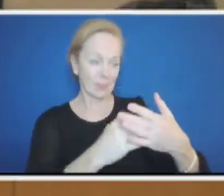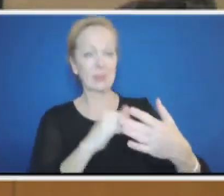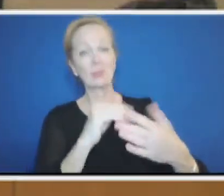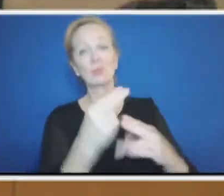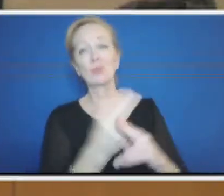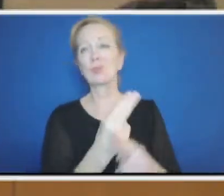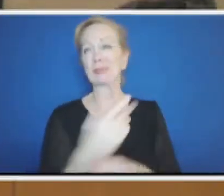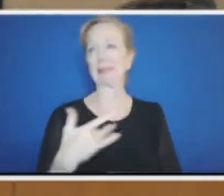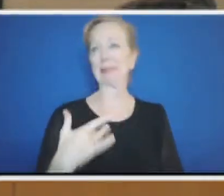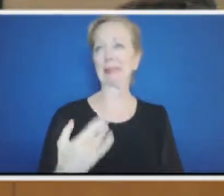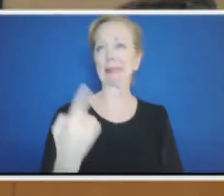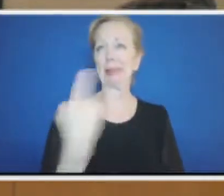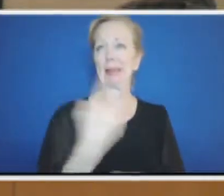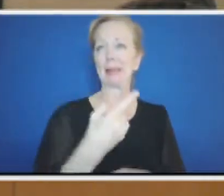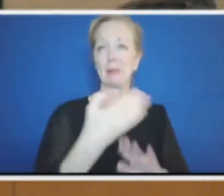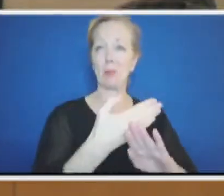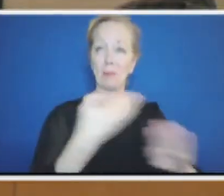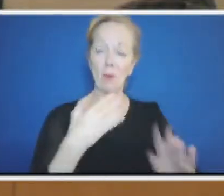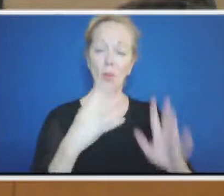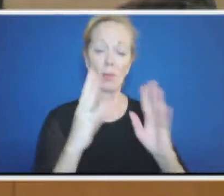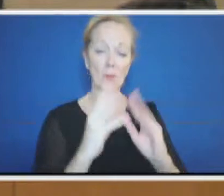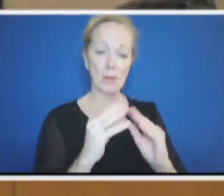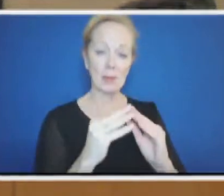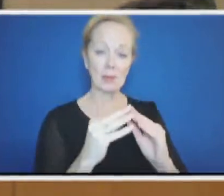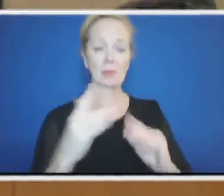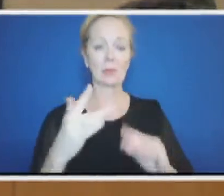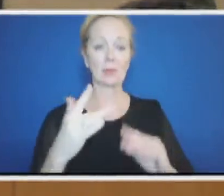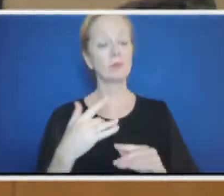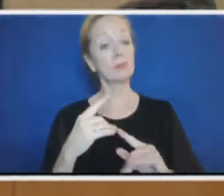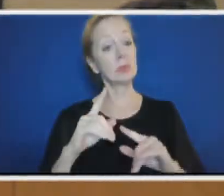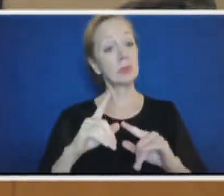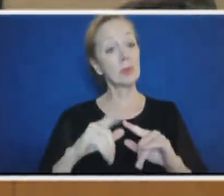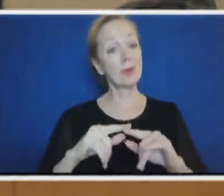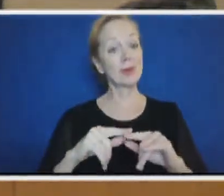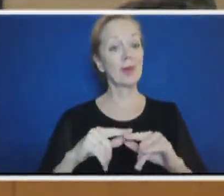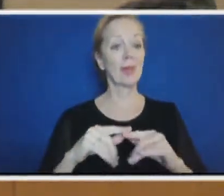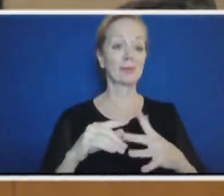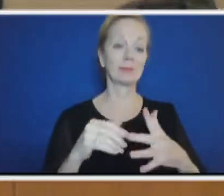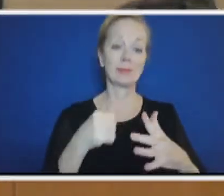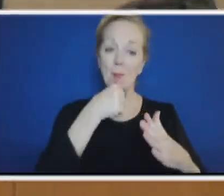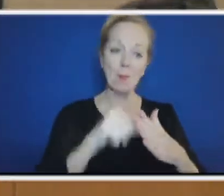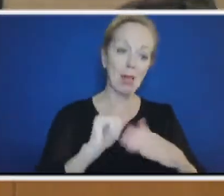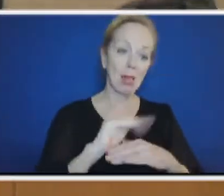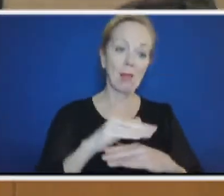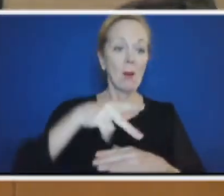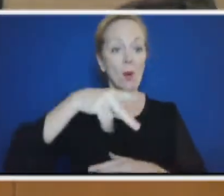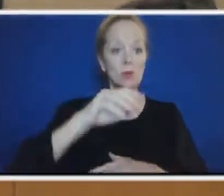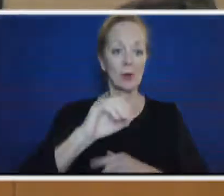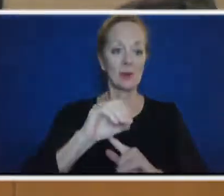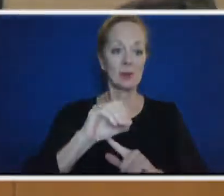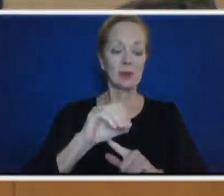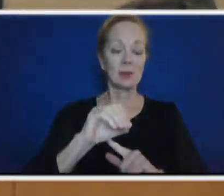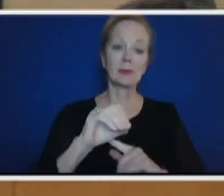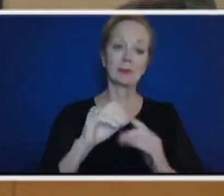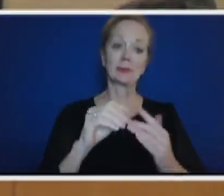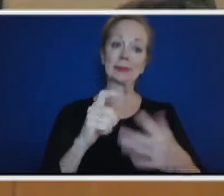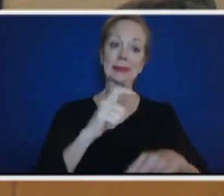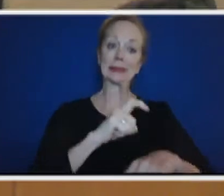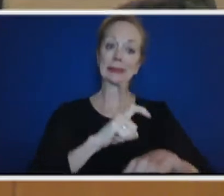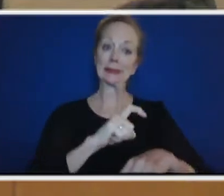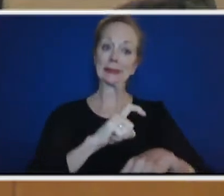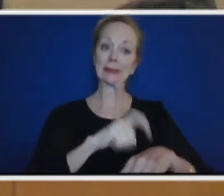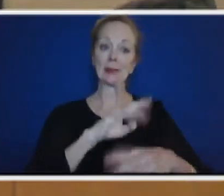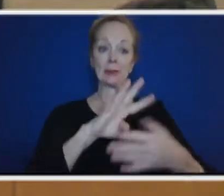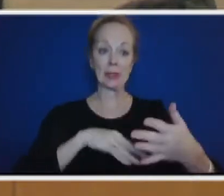plus prior to the meeting, we kind of rely on the post office to get them out in a timely manner. That may not have occurred. I know there